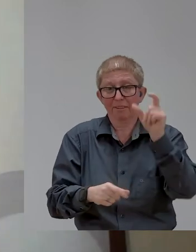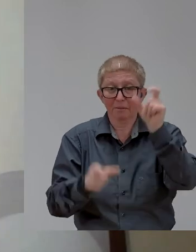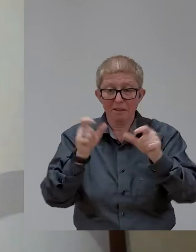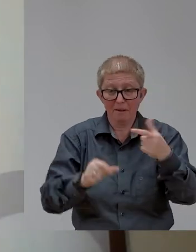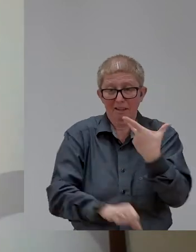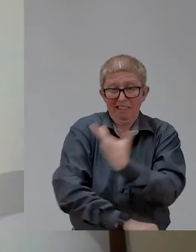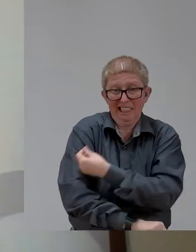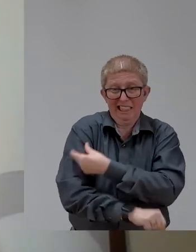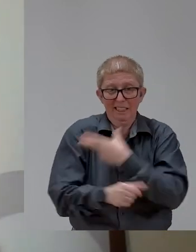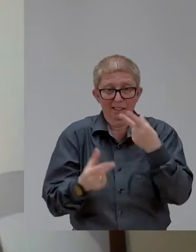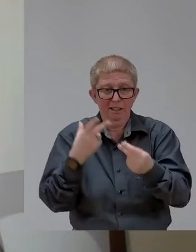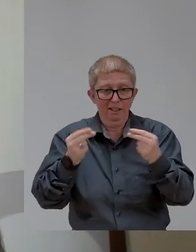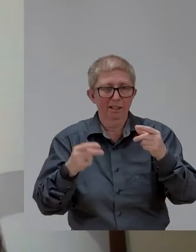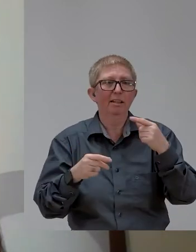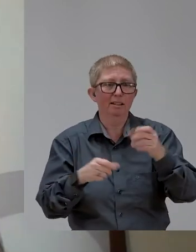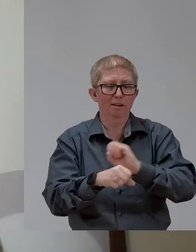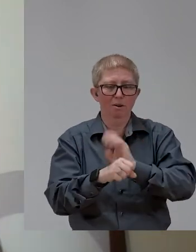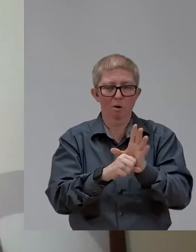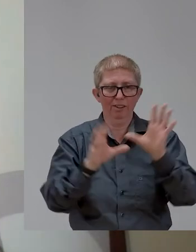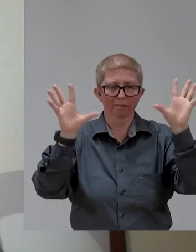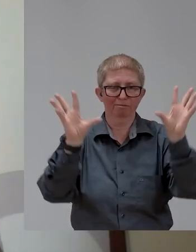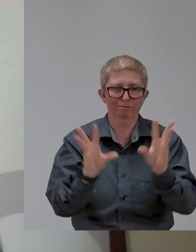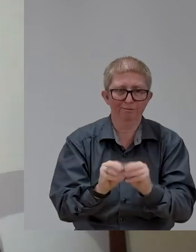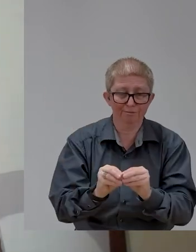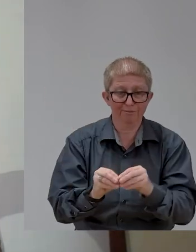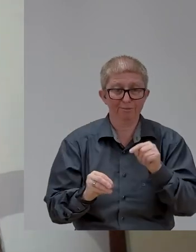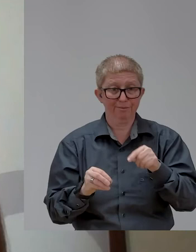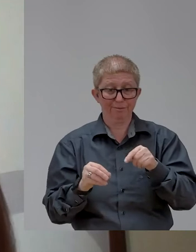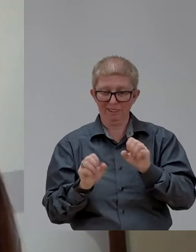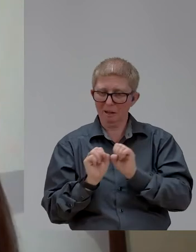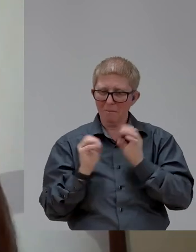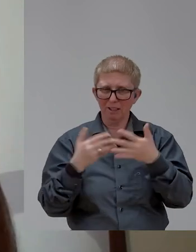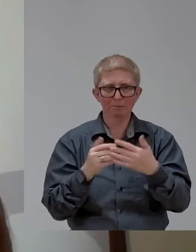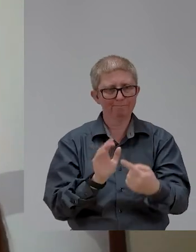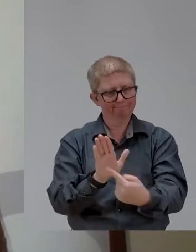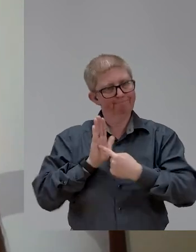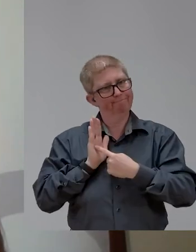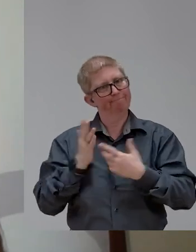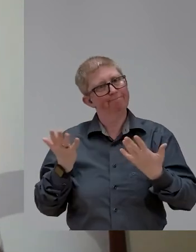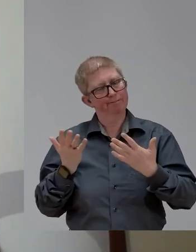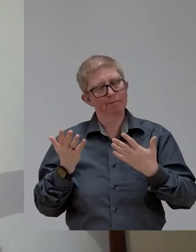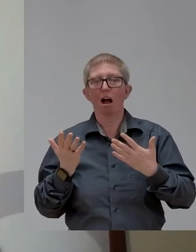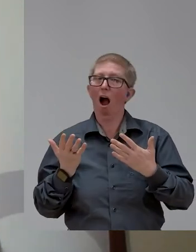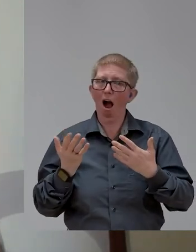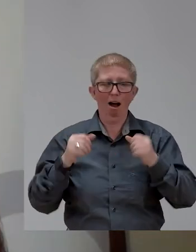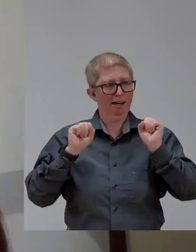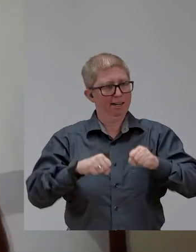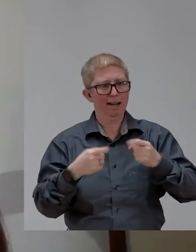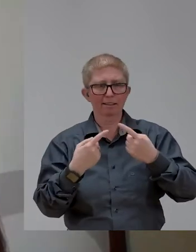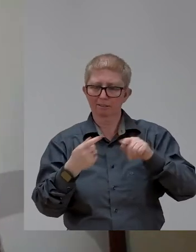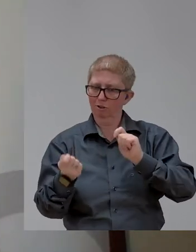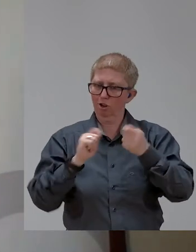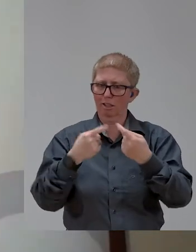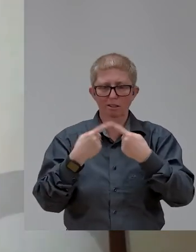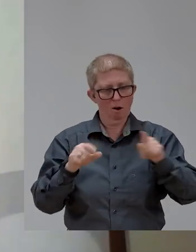this pandemic has also shown us that our work can be done differently. So now it is time to be